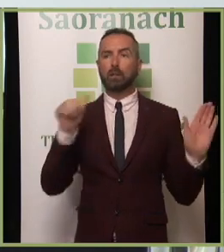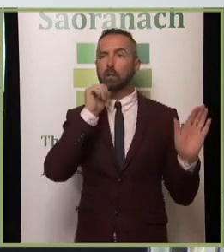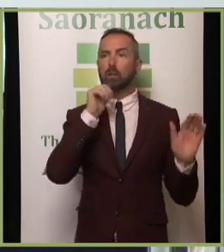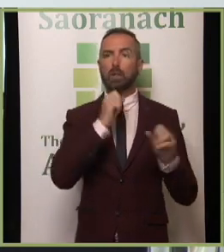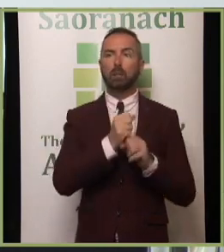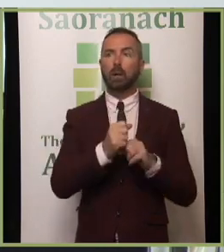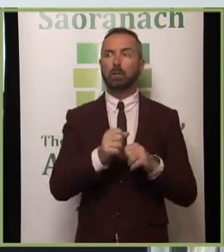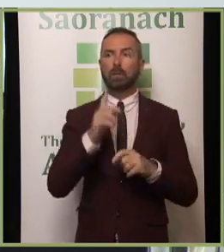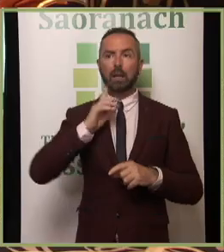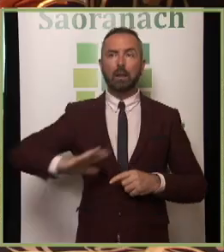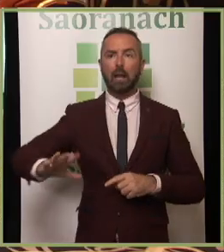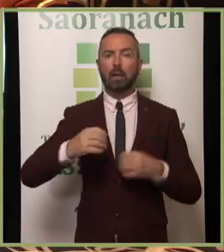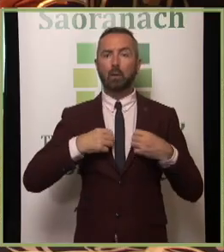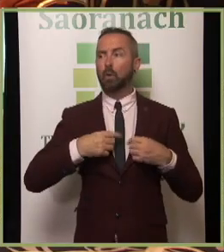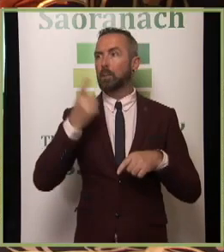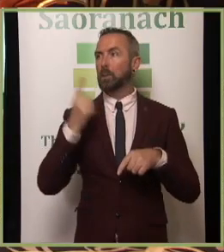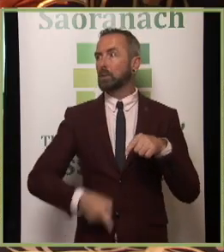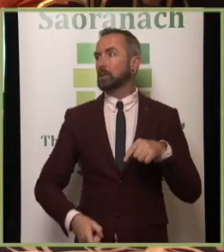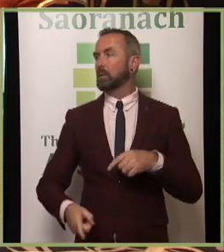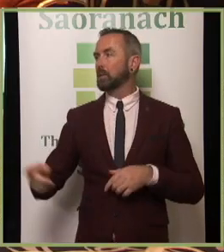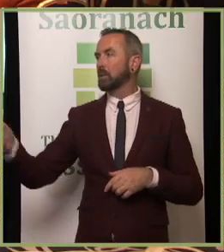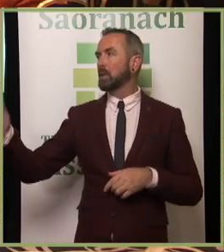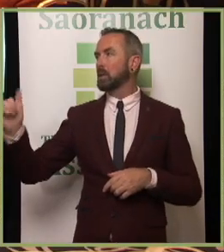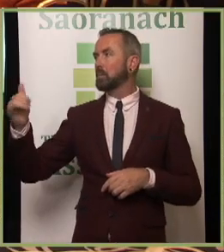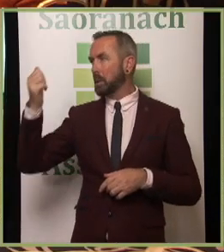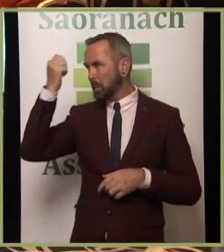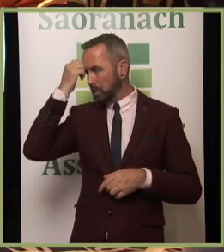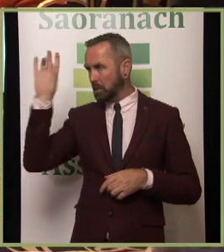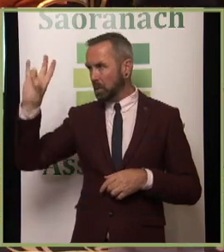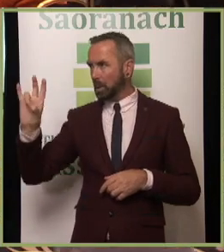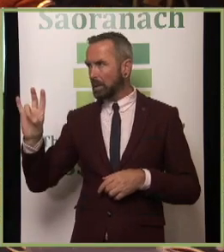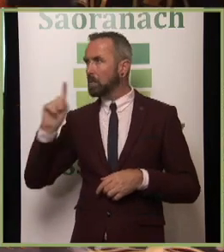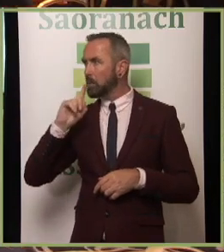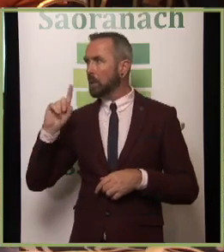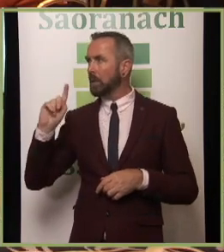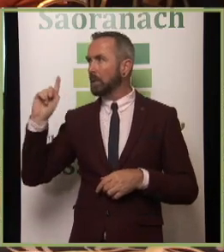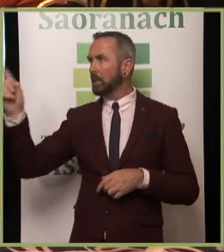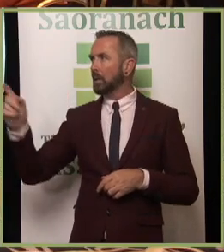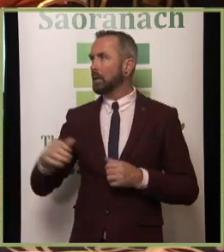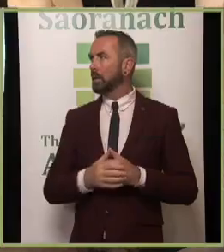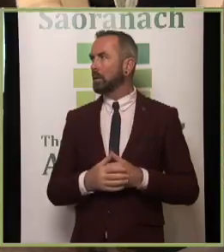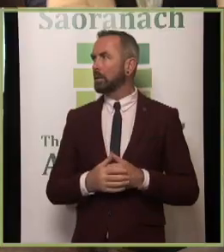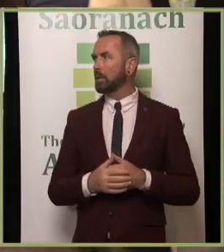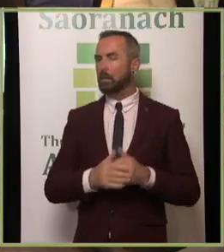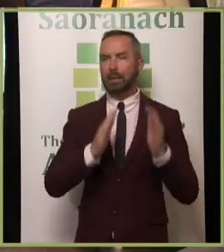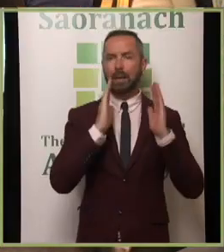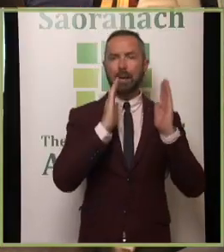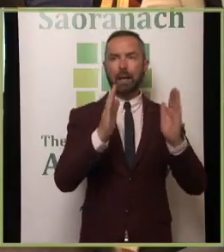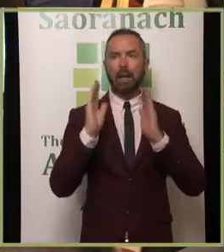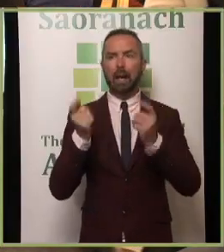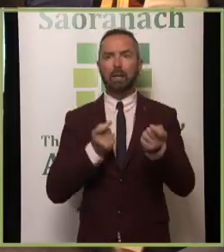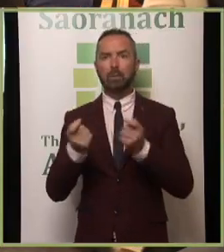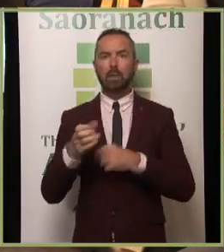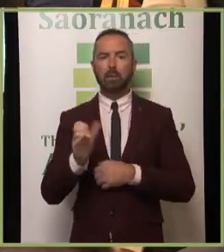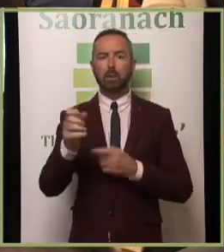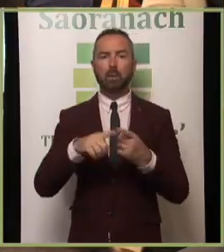punished. Nessa and Kenneth? Can we wait till we get to the microphone to you, Nessa? Yeah. Hedge management courses and certification should